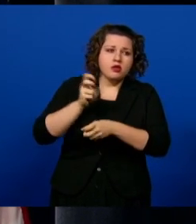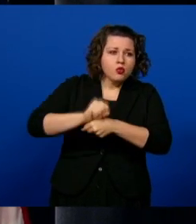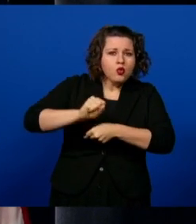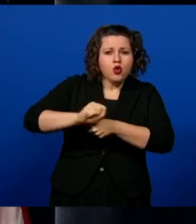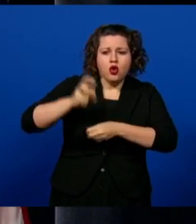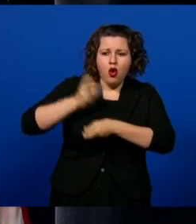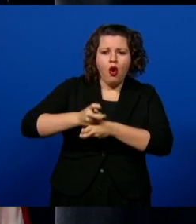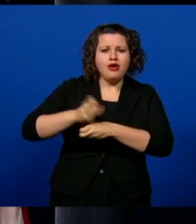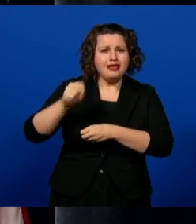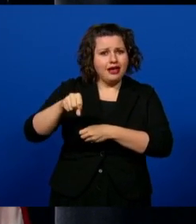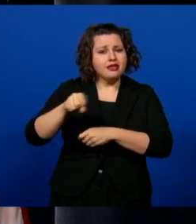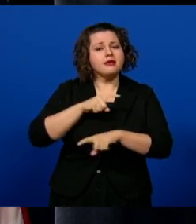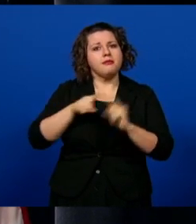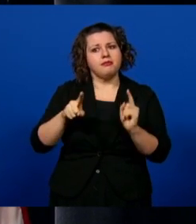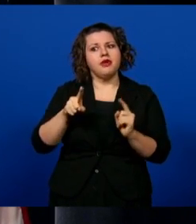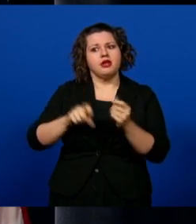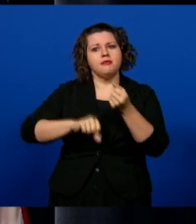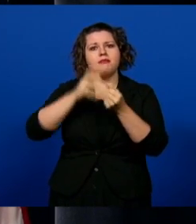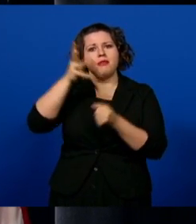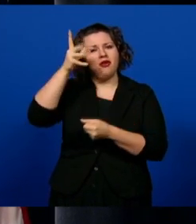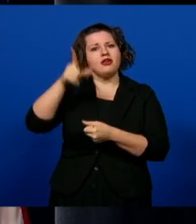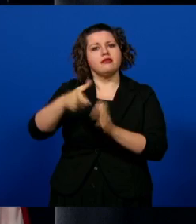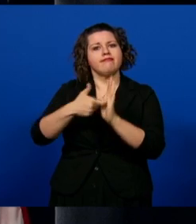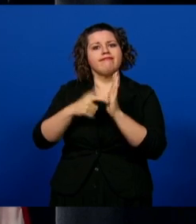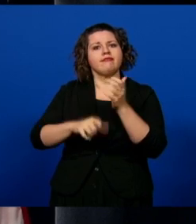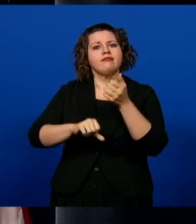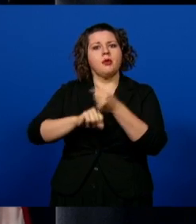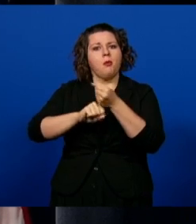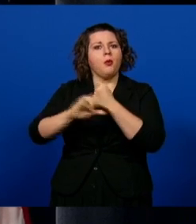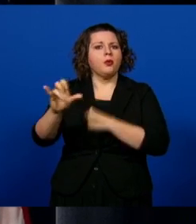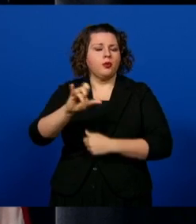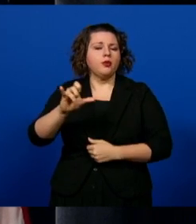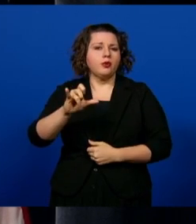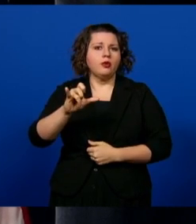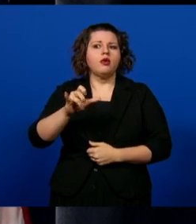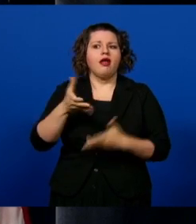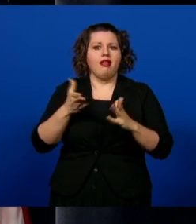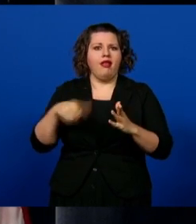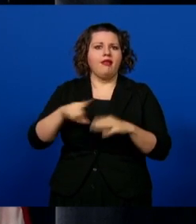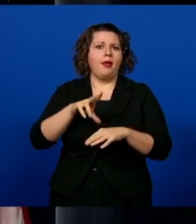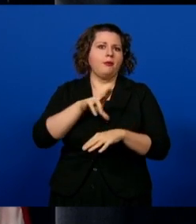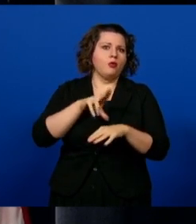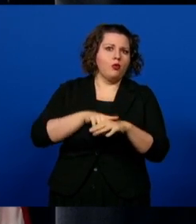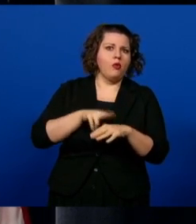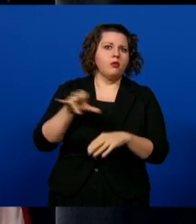we also need to be there for our parents too, and let them get back to some normal.